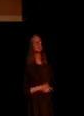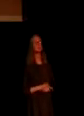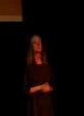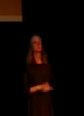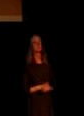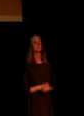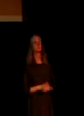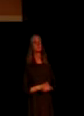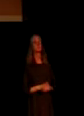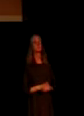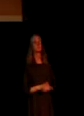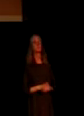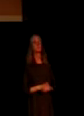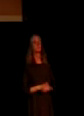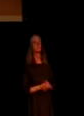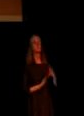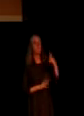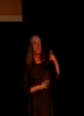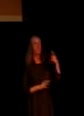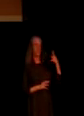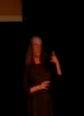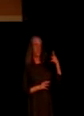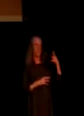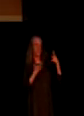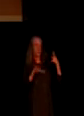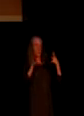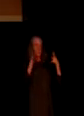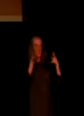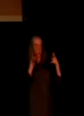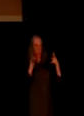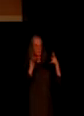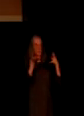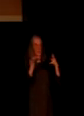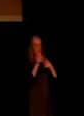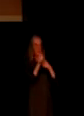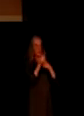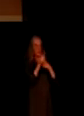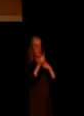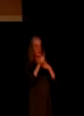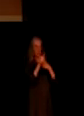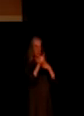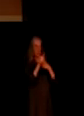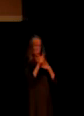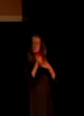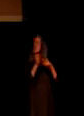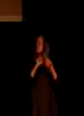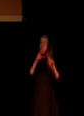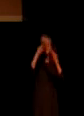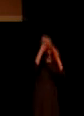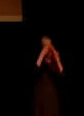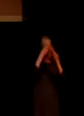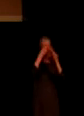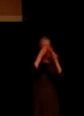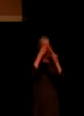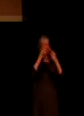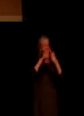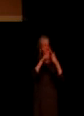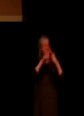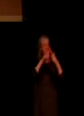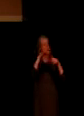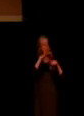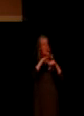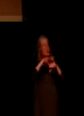were 4 recommended leadership initiatives, but as you see, the mission to planet Earth was